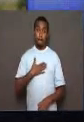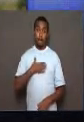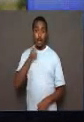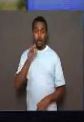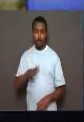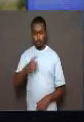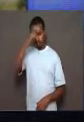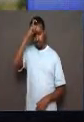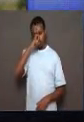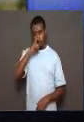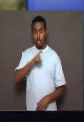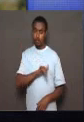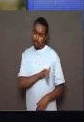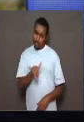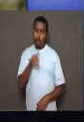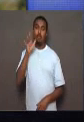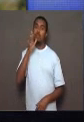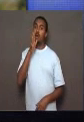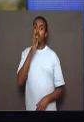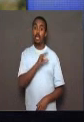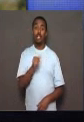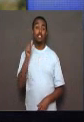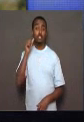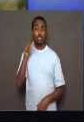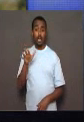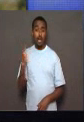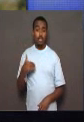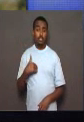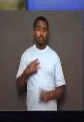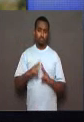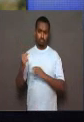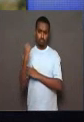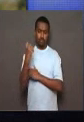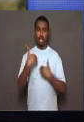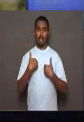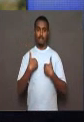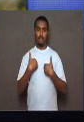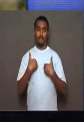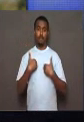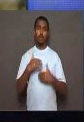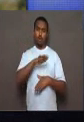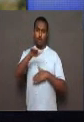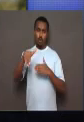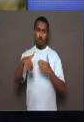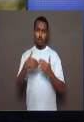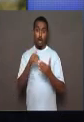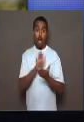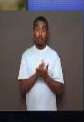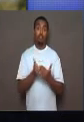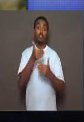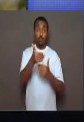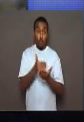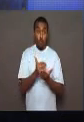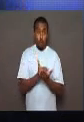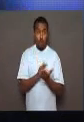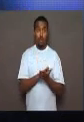My daughter is intelligent, like her mother, and she has great potential. All through school,